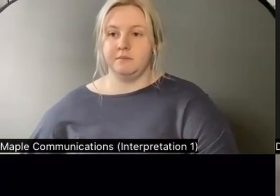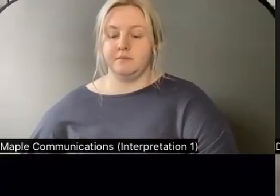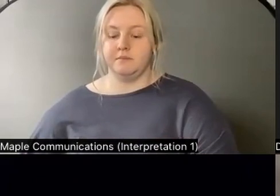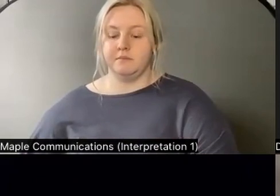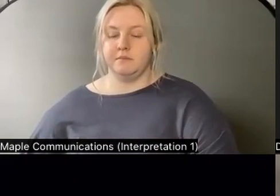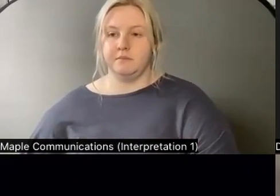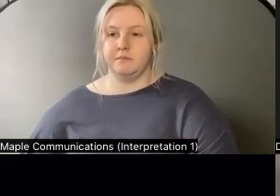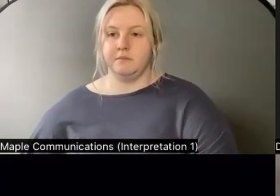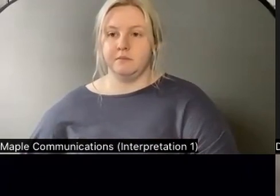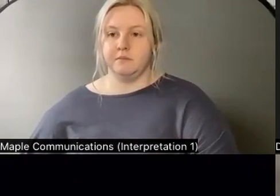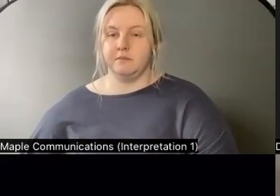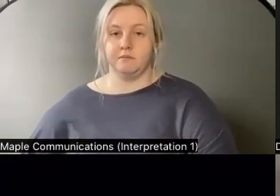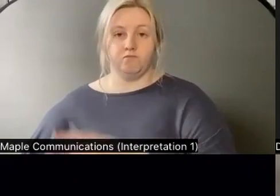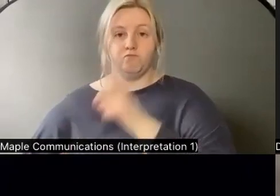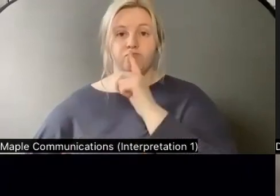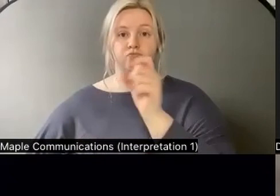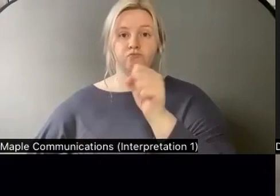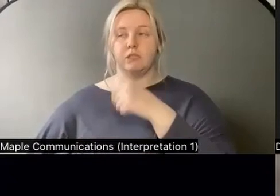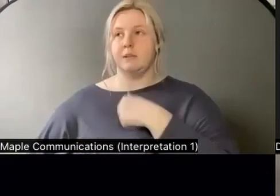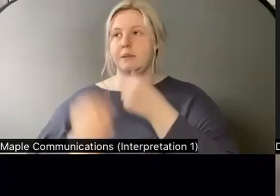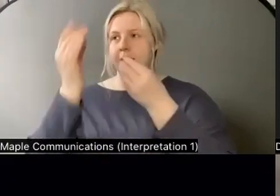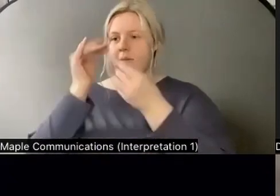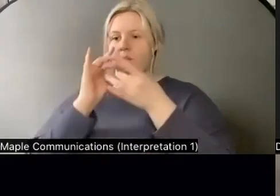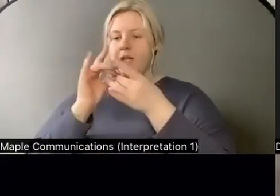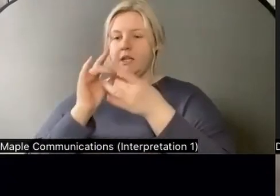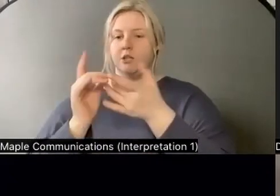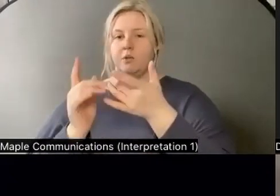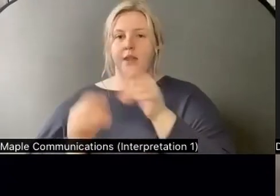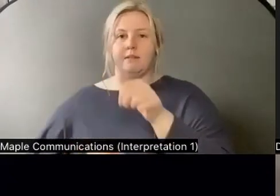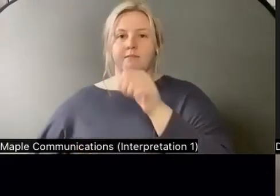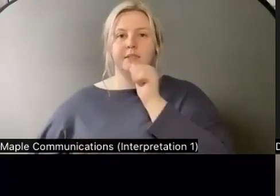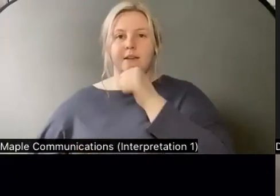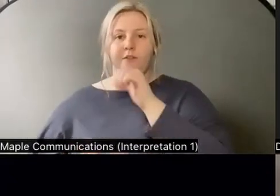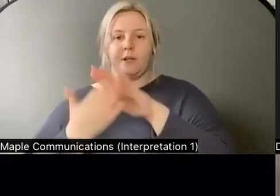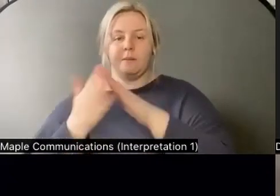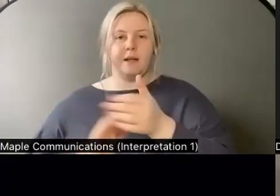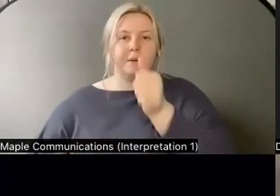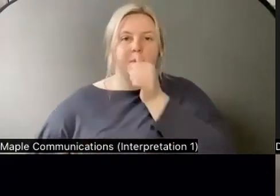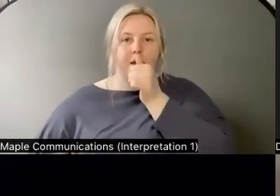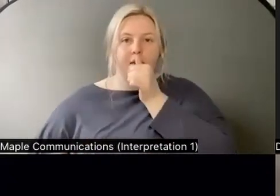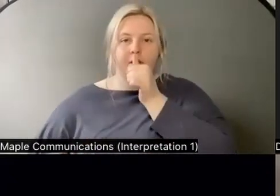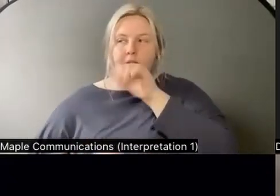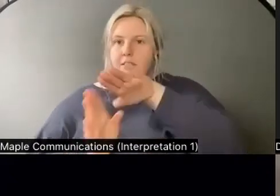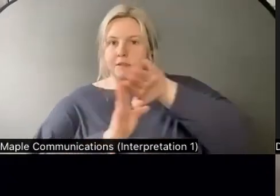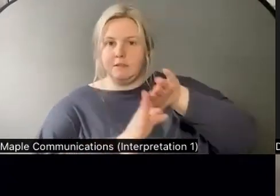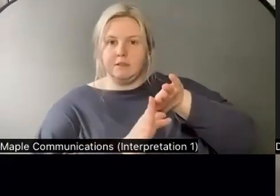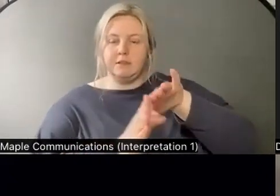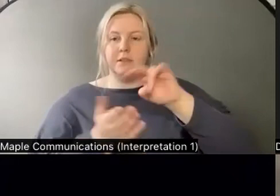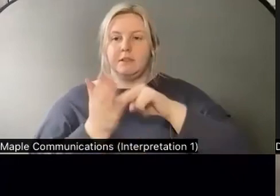thinking about is how the privatization of suffering gives